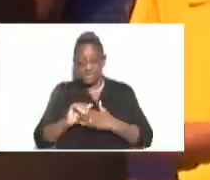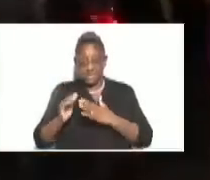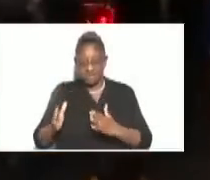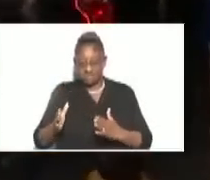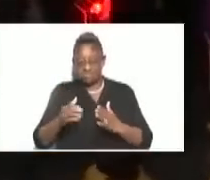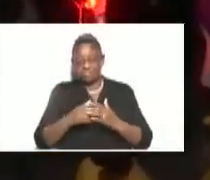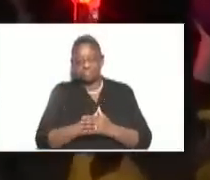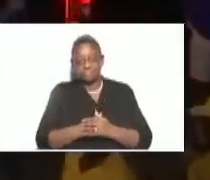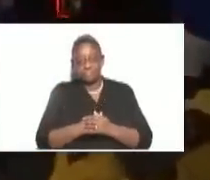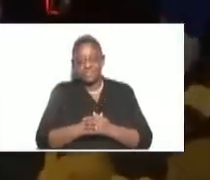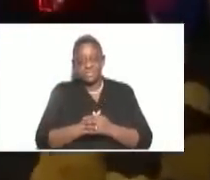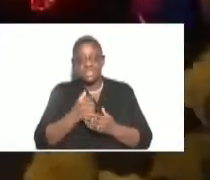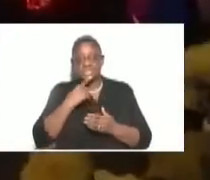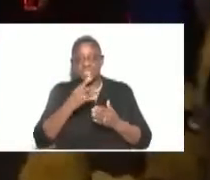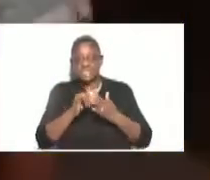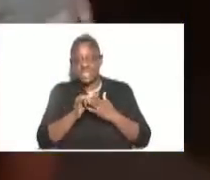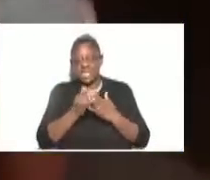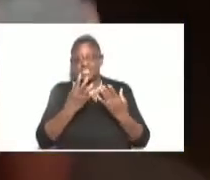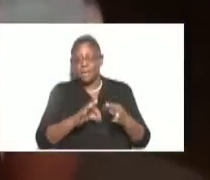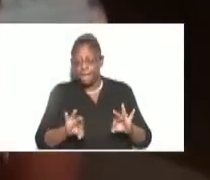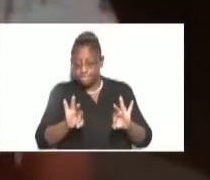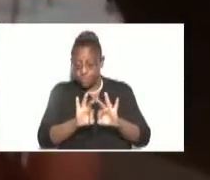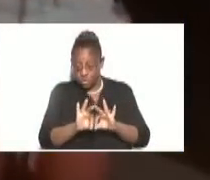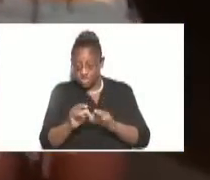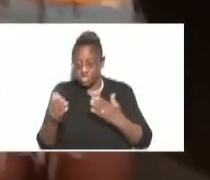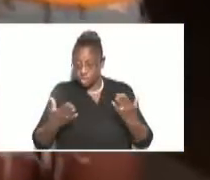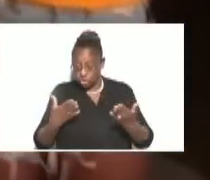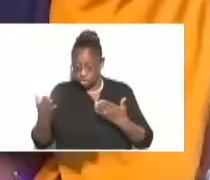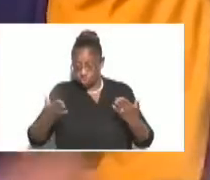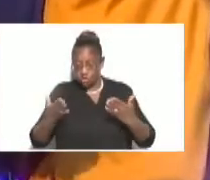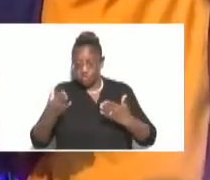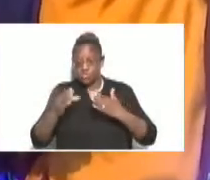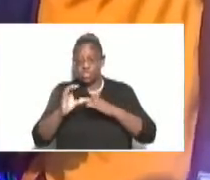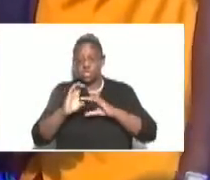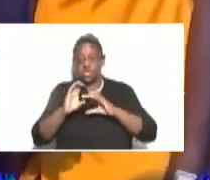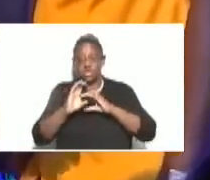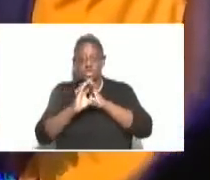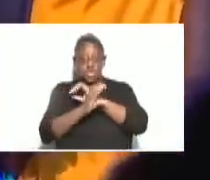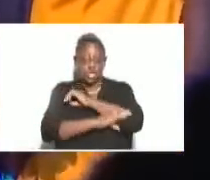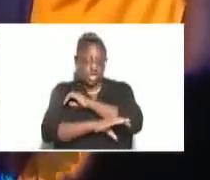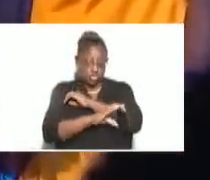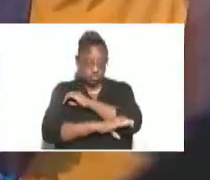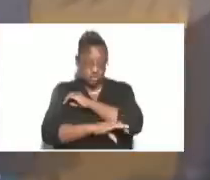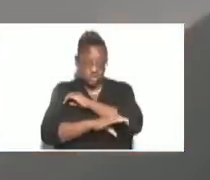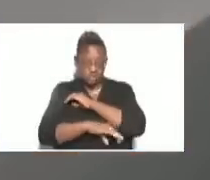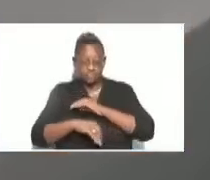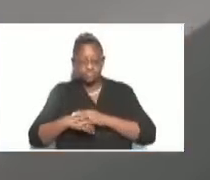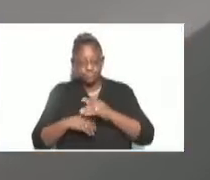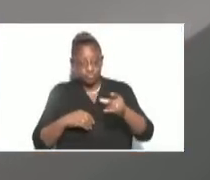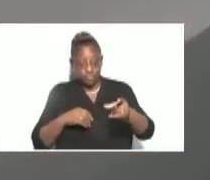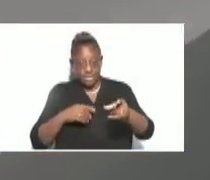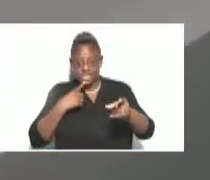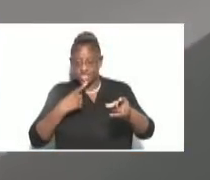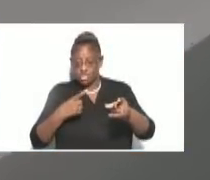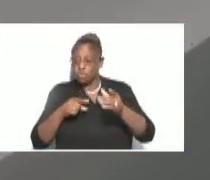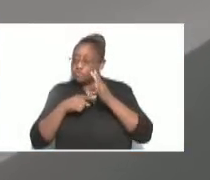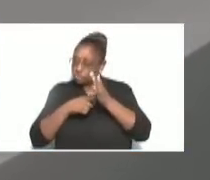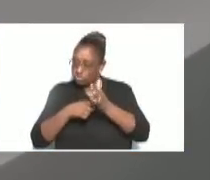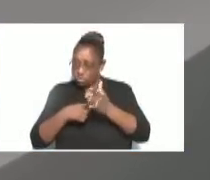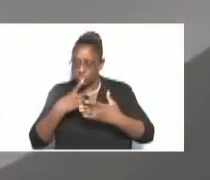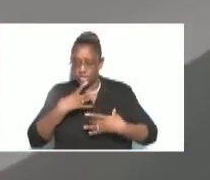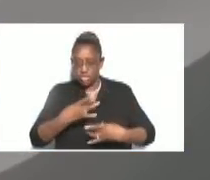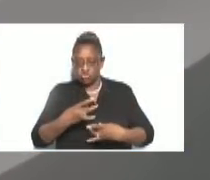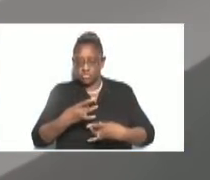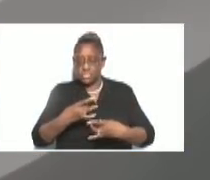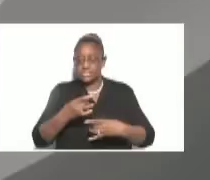time also stressed the importance of service to country. Where have you shown that you have an interest in people?